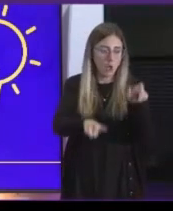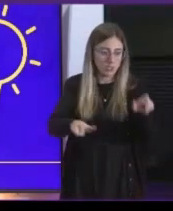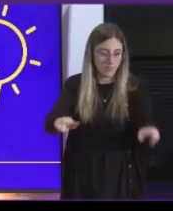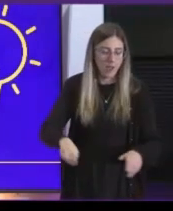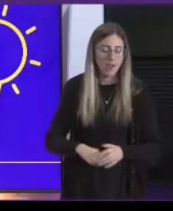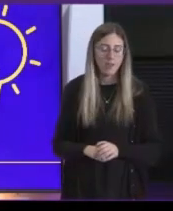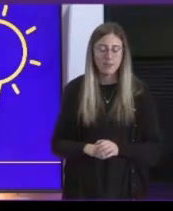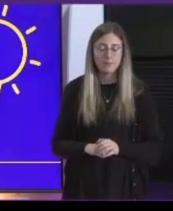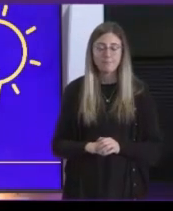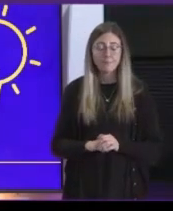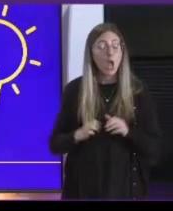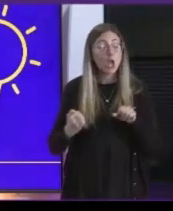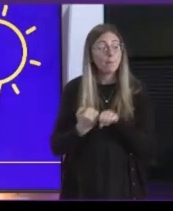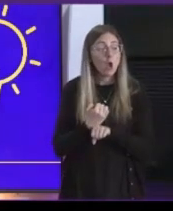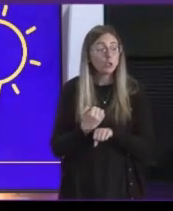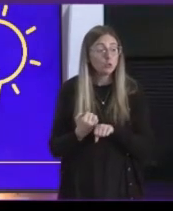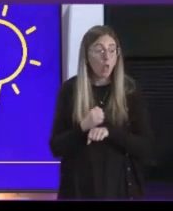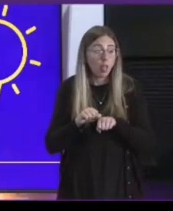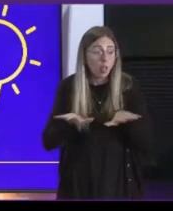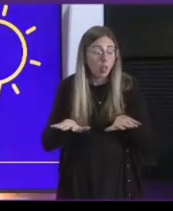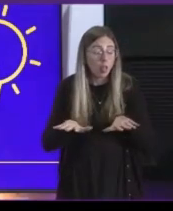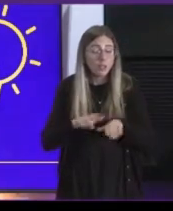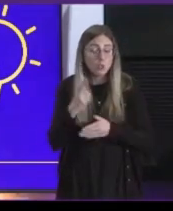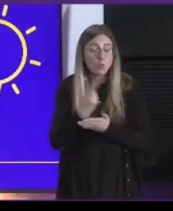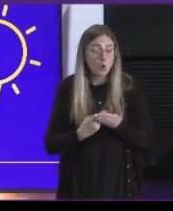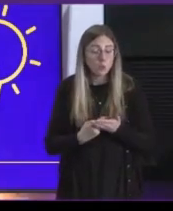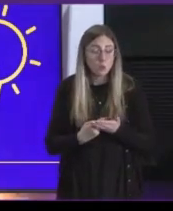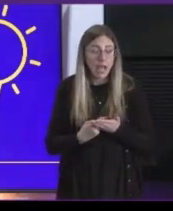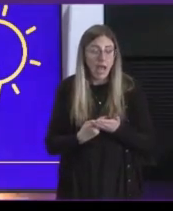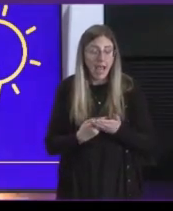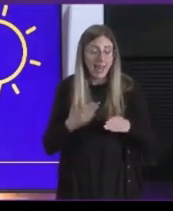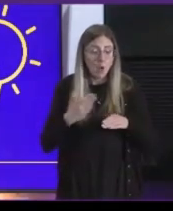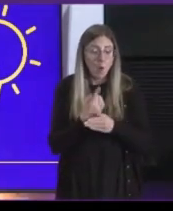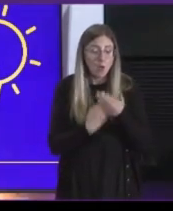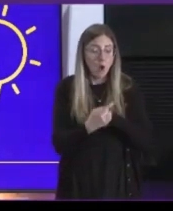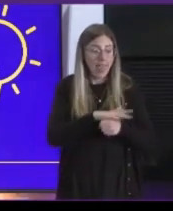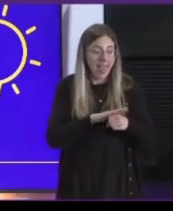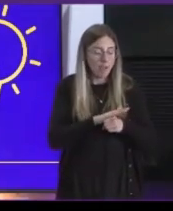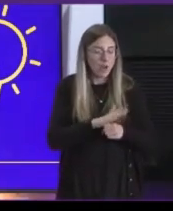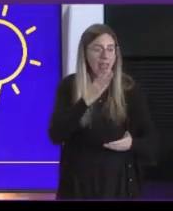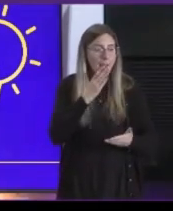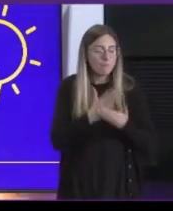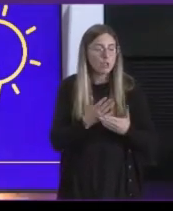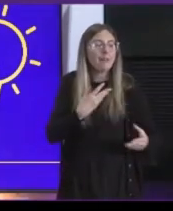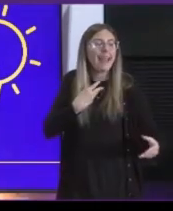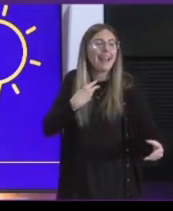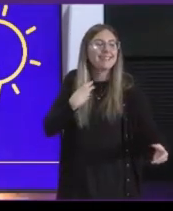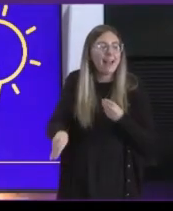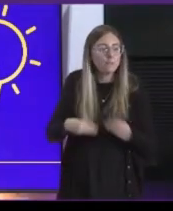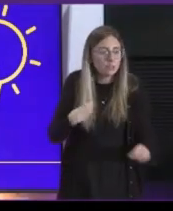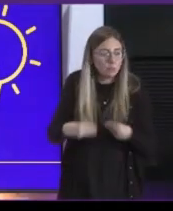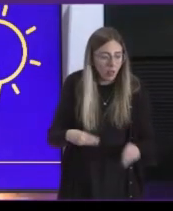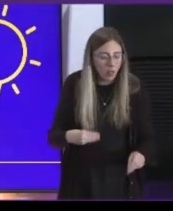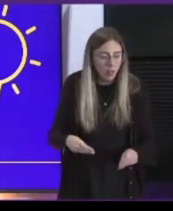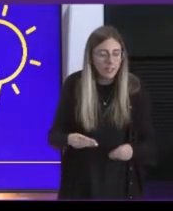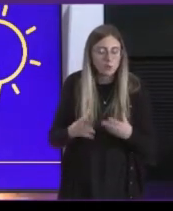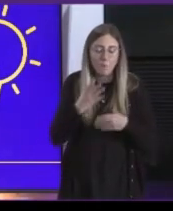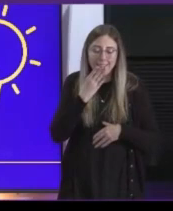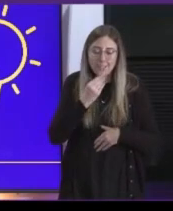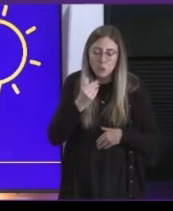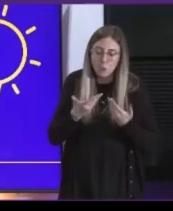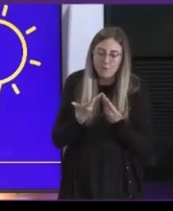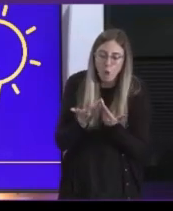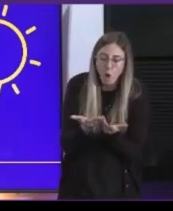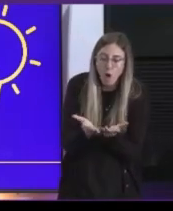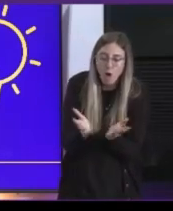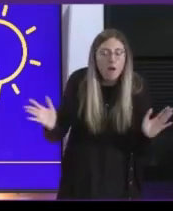And in terms of commercially, presumably you wouldn't design something that only worked in one territory. That's the starting point, I'm guessing. You attempt to avoid